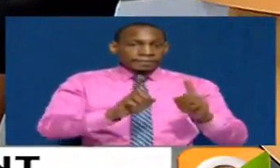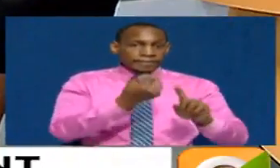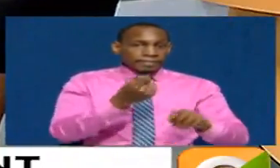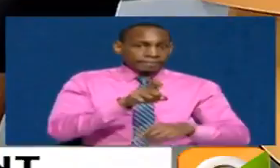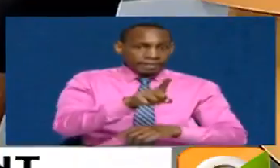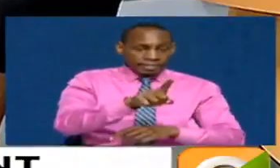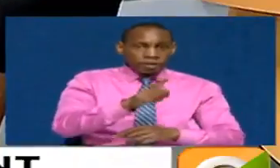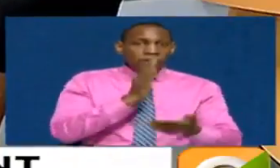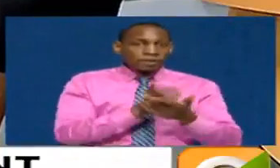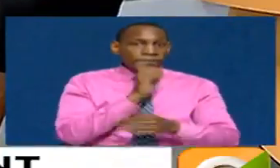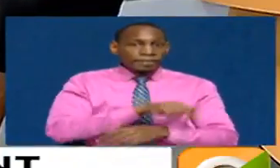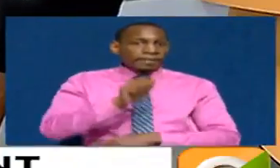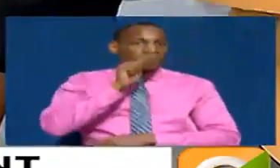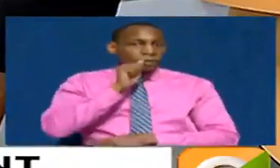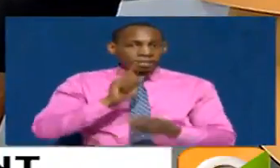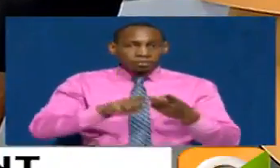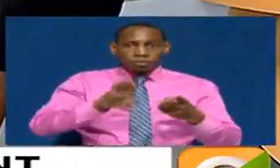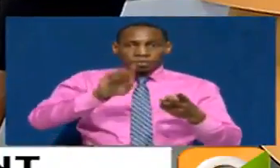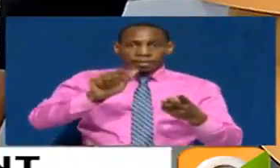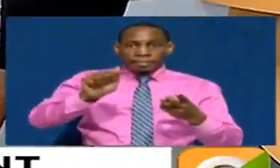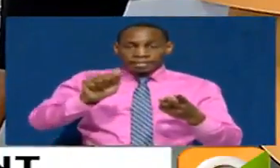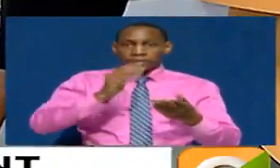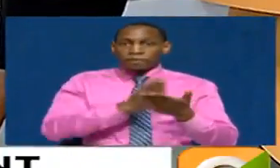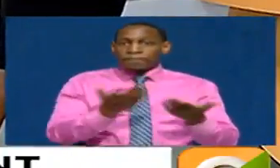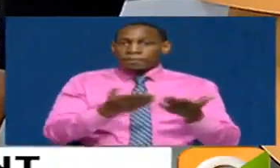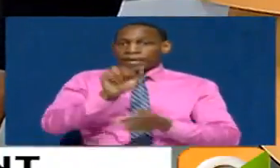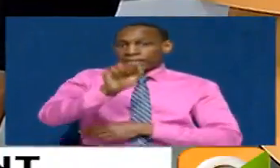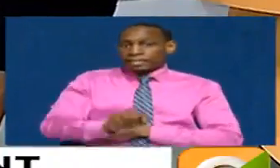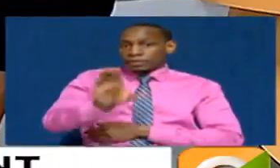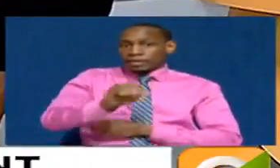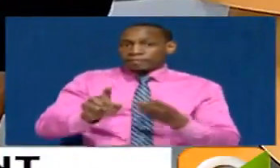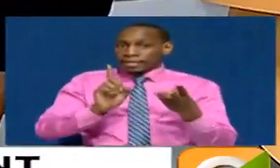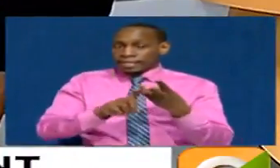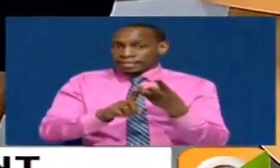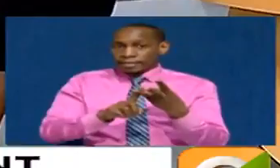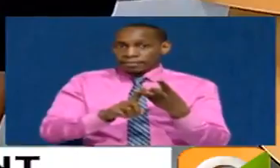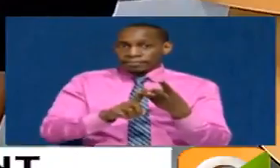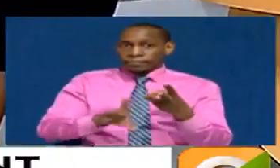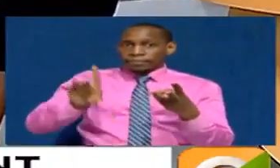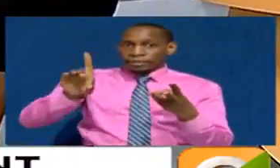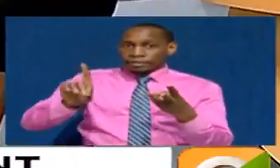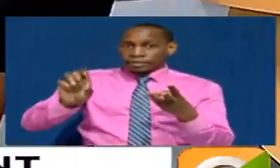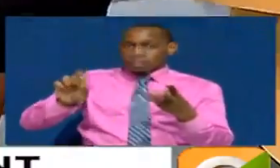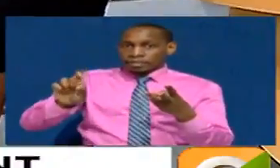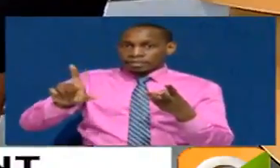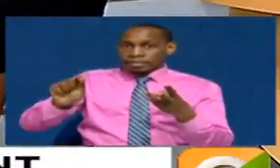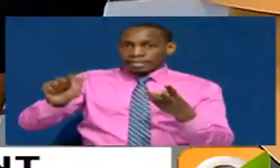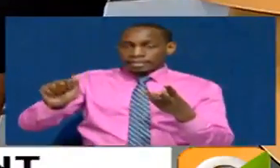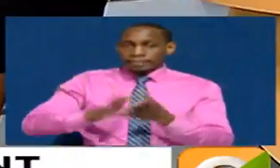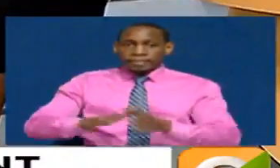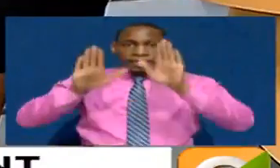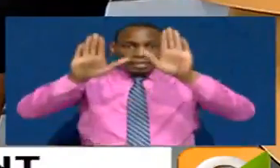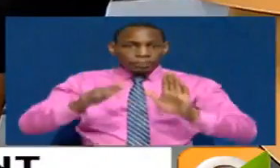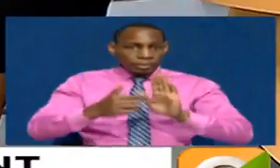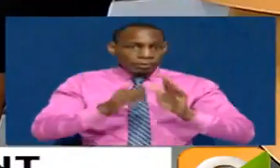Alpha, the one first identified in the UK, Beta, the one first identified in South Africa, and the Delta variant. But here is the